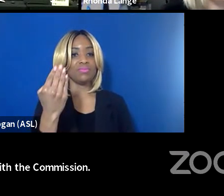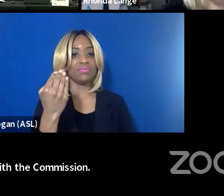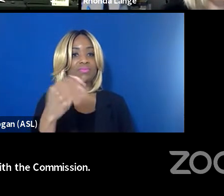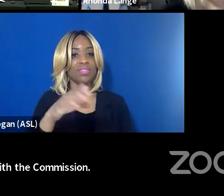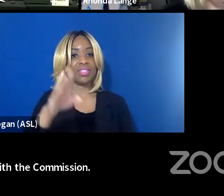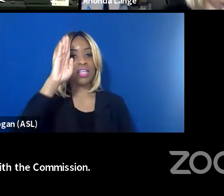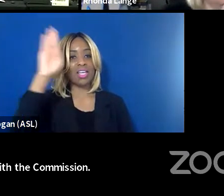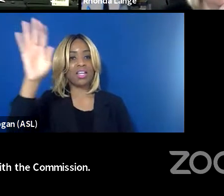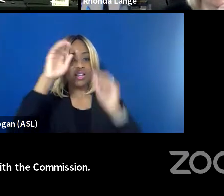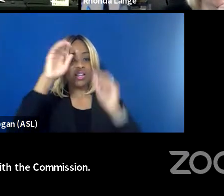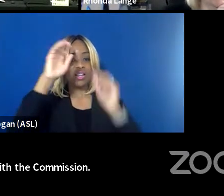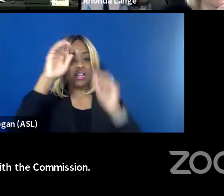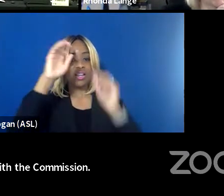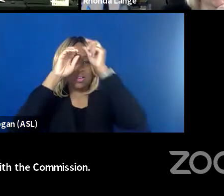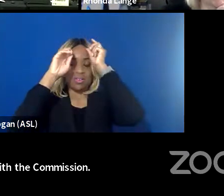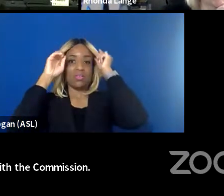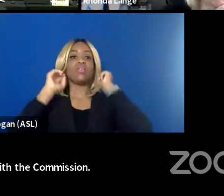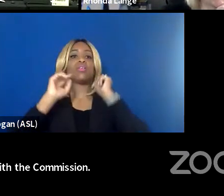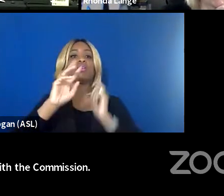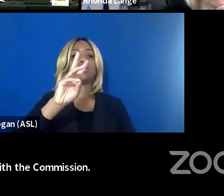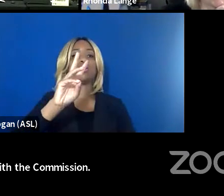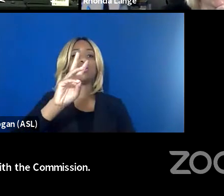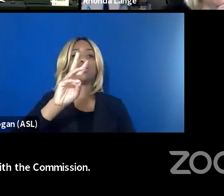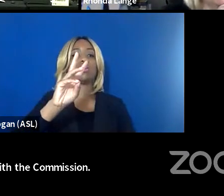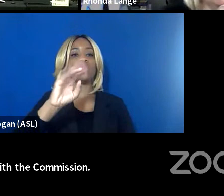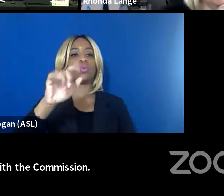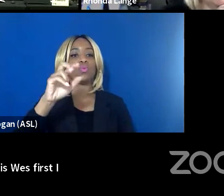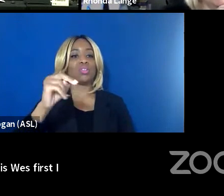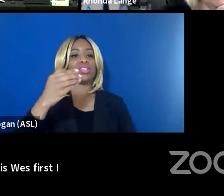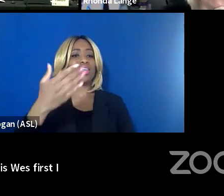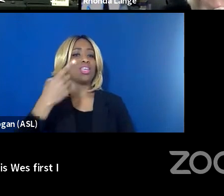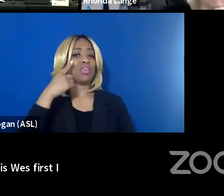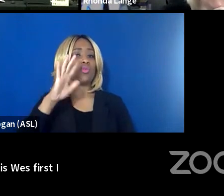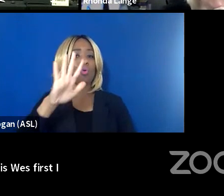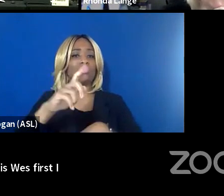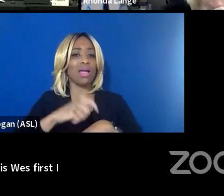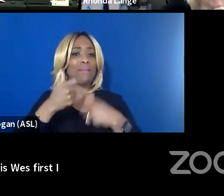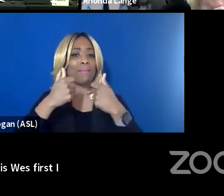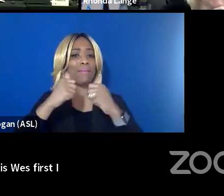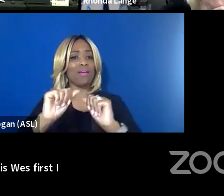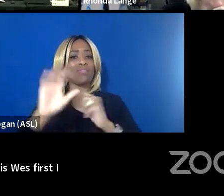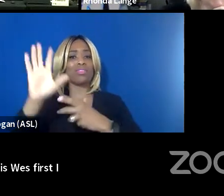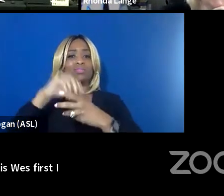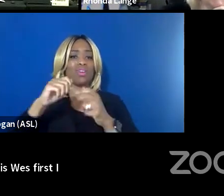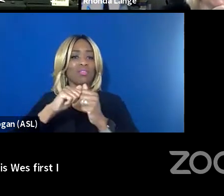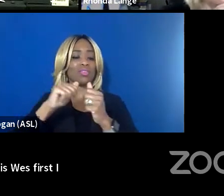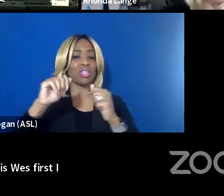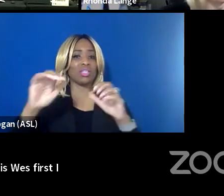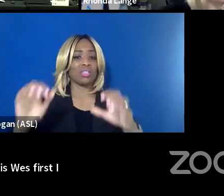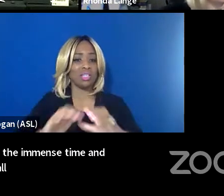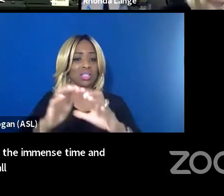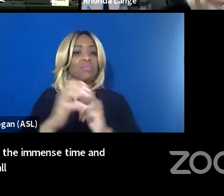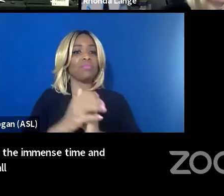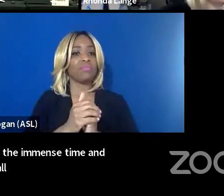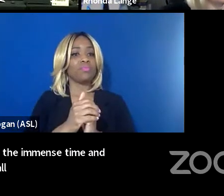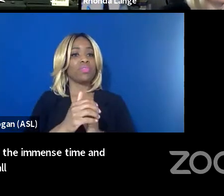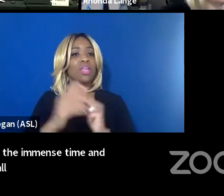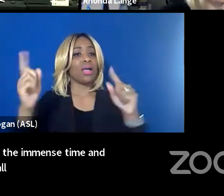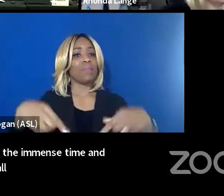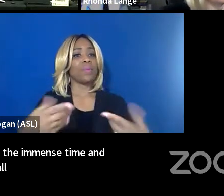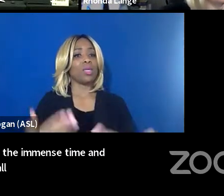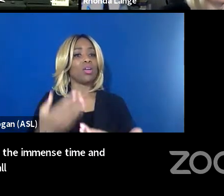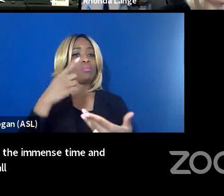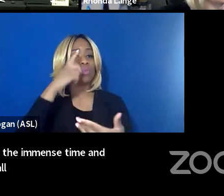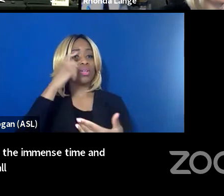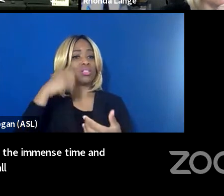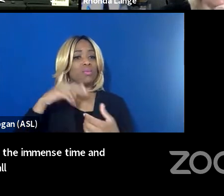Hello, my name is Wesley Wilson. First, I just want to say thank you for all the immense time and effort you all are putting into this. I imagine it's a lot. So I came here to speak because I'm